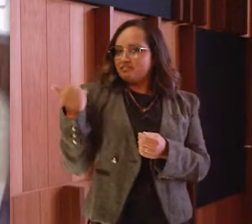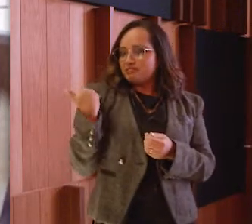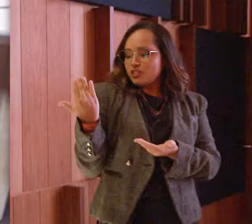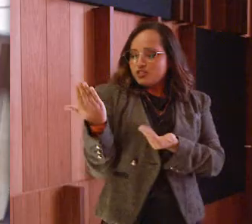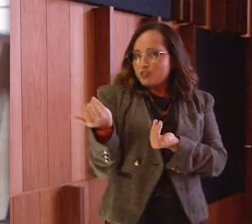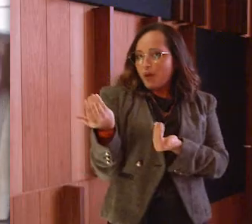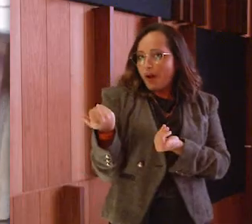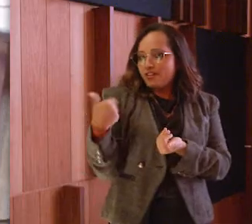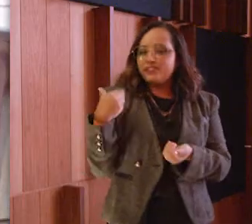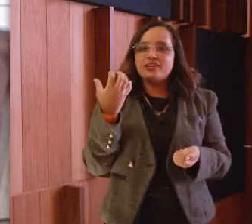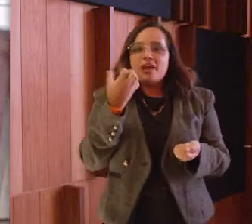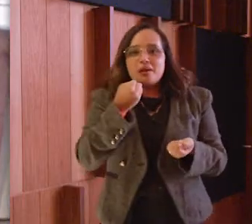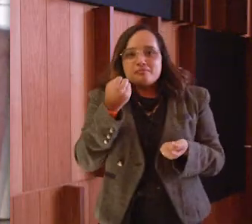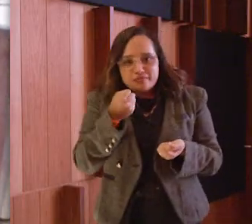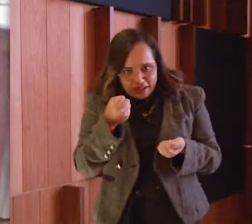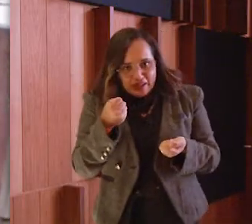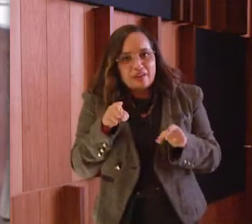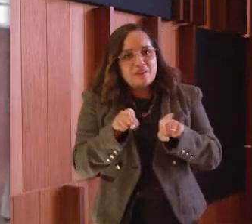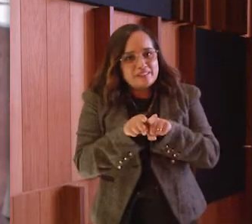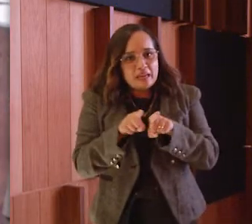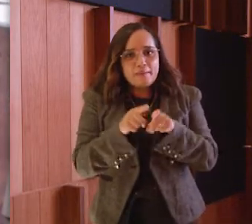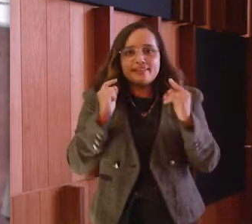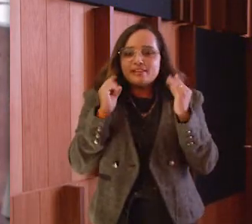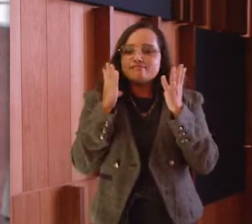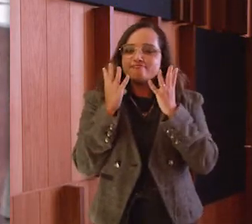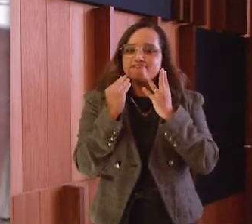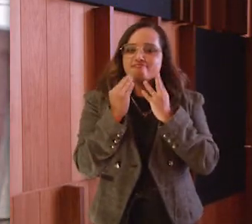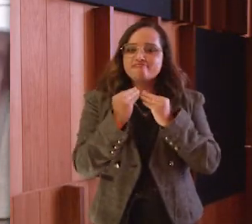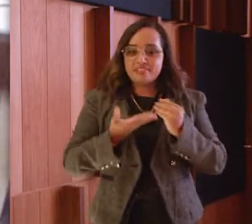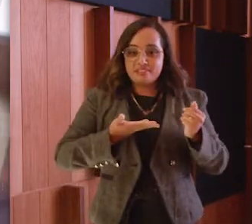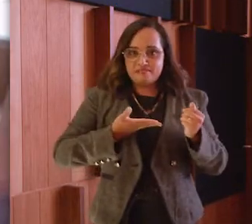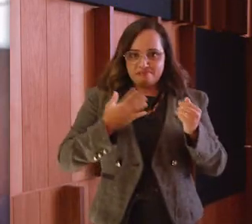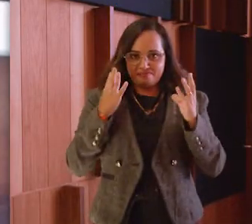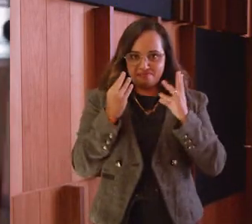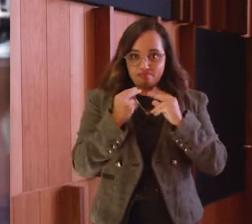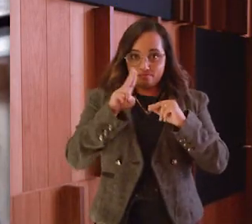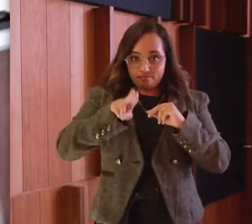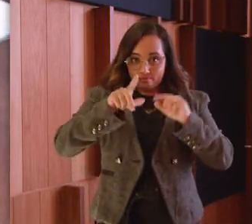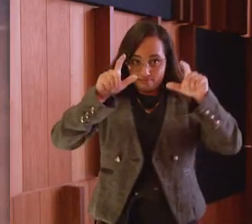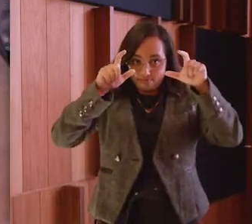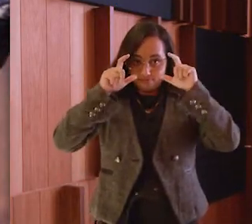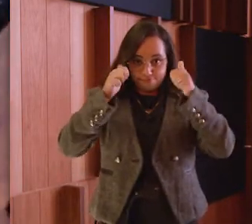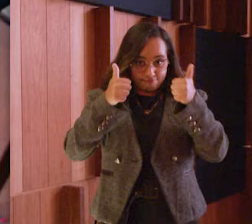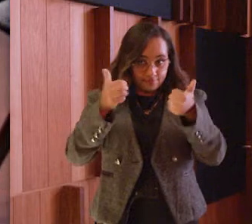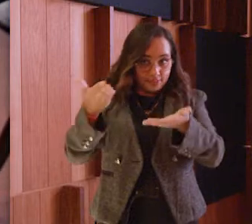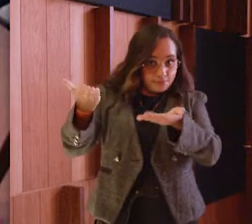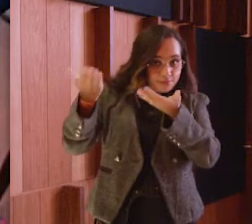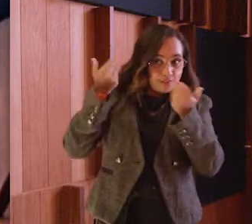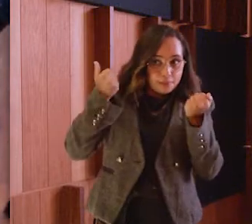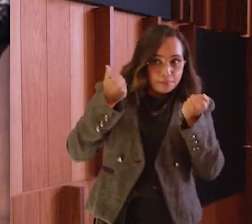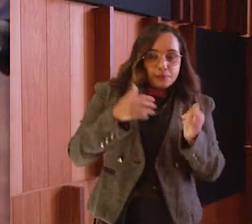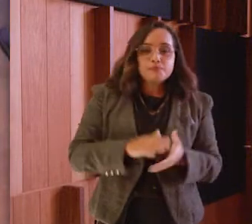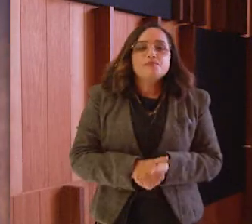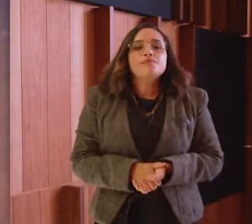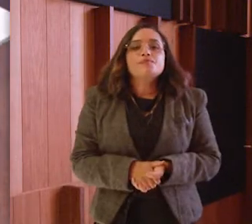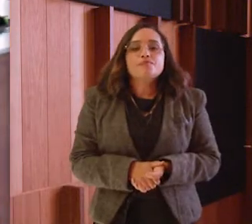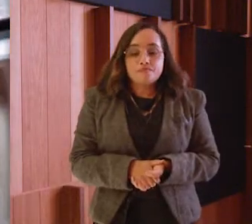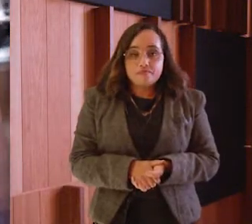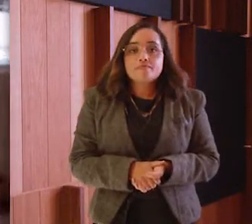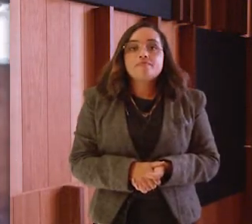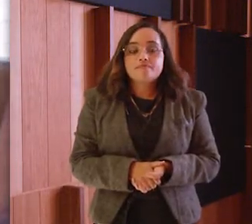beard, and glasses. All right, so let's get into the material. Folks, Pillar